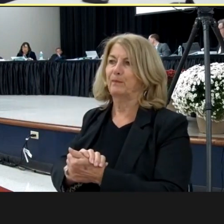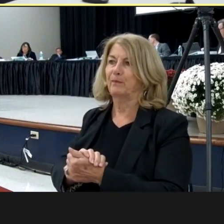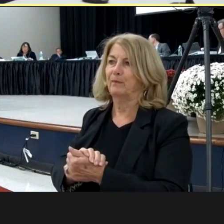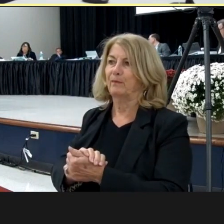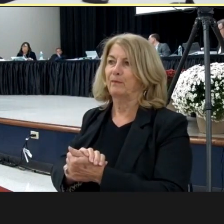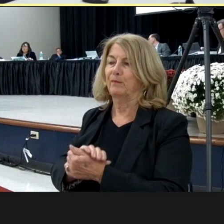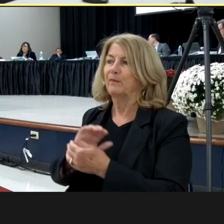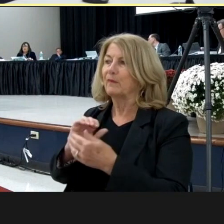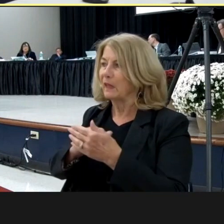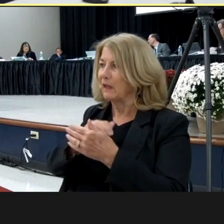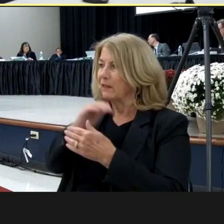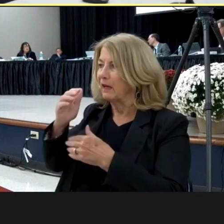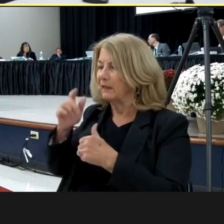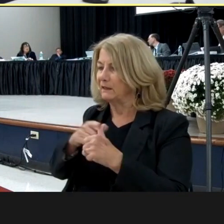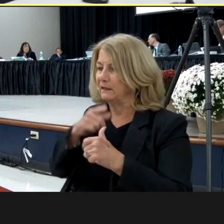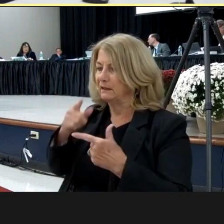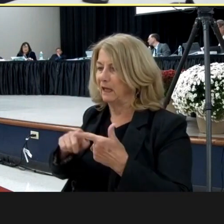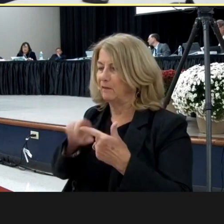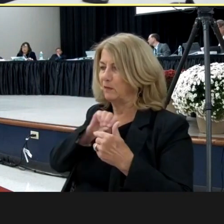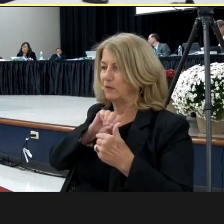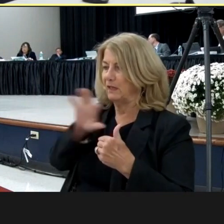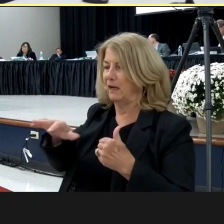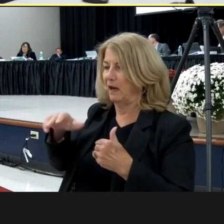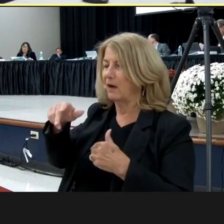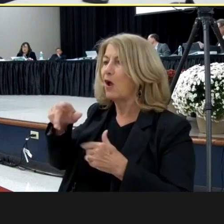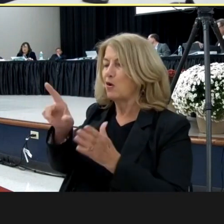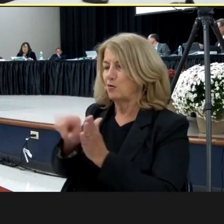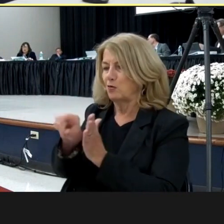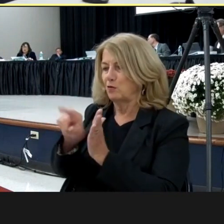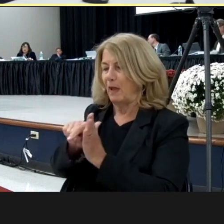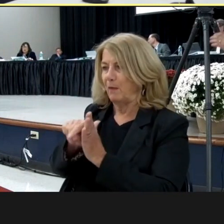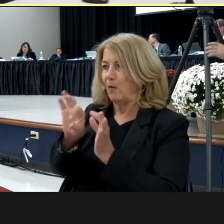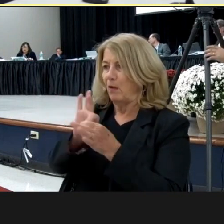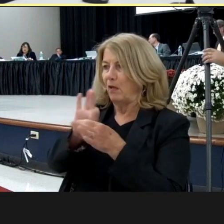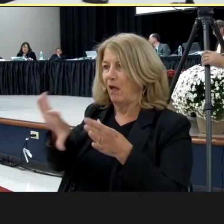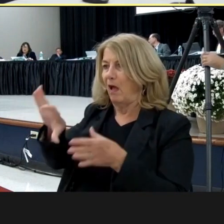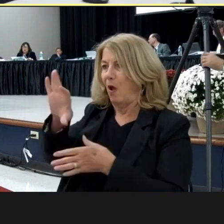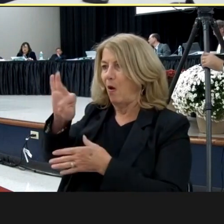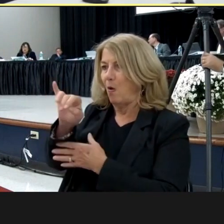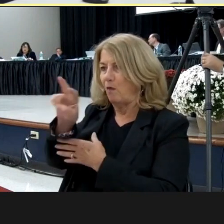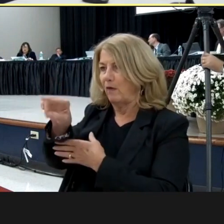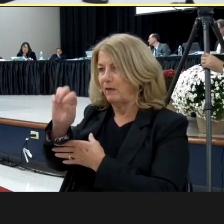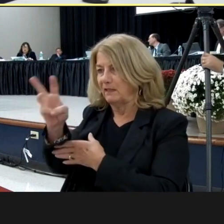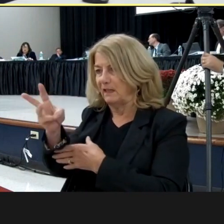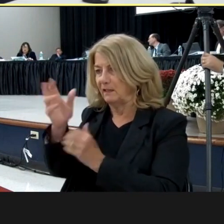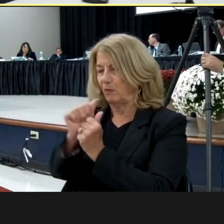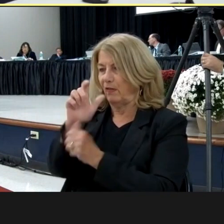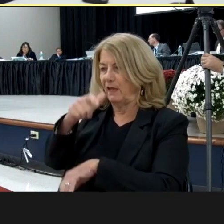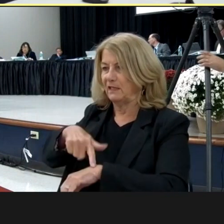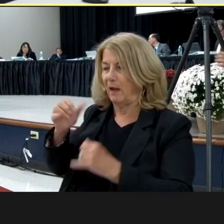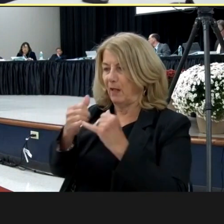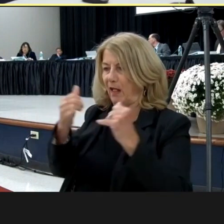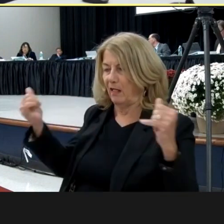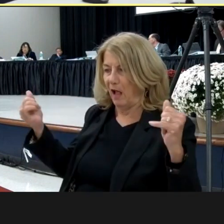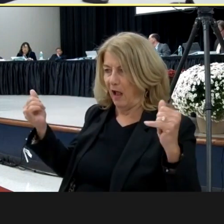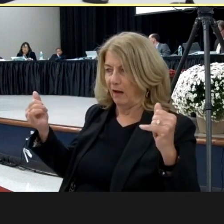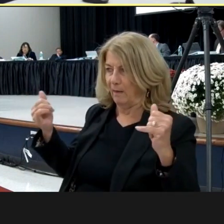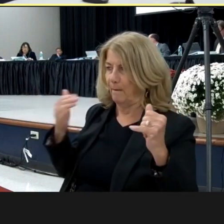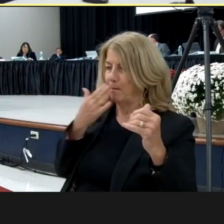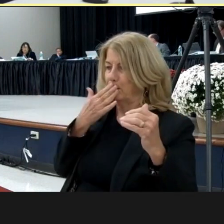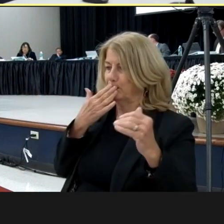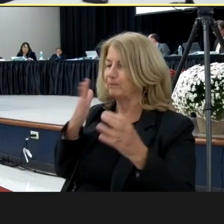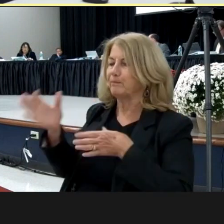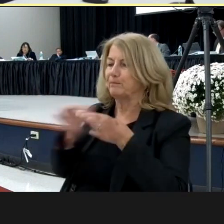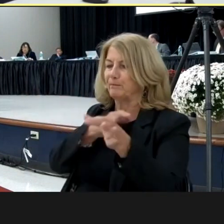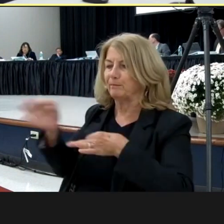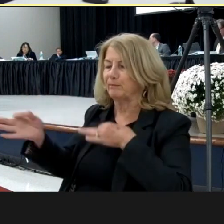The next steps will be to send out a press release on November the 6th with the timeline outlining the application process.